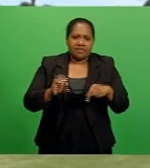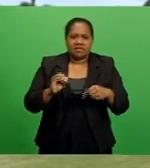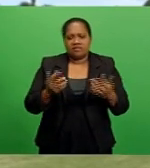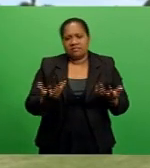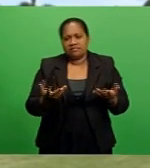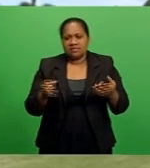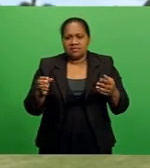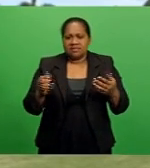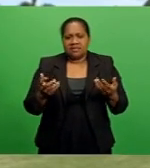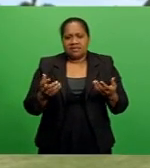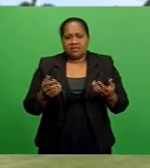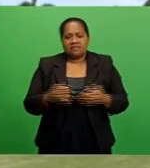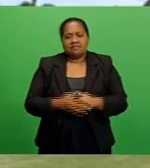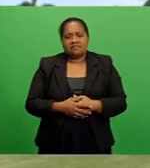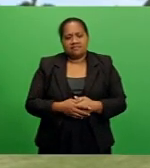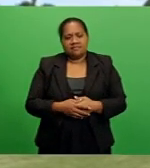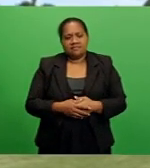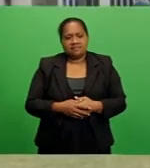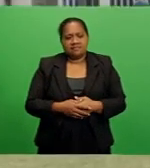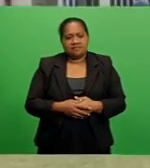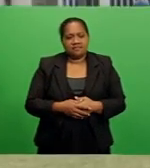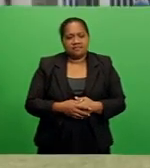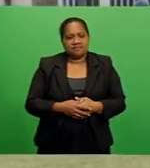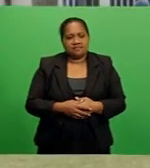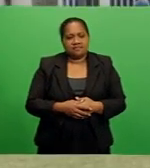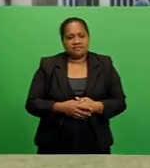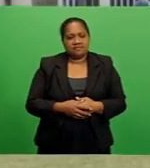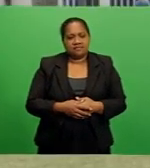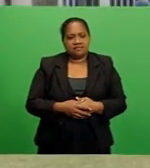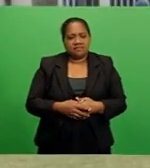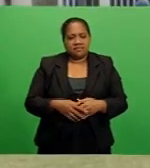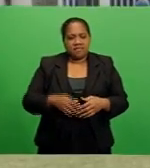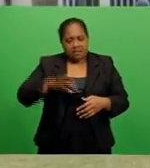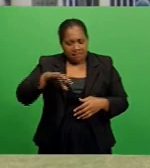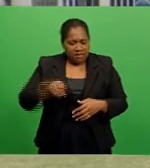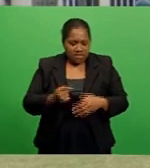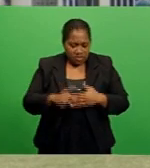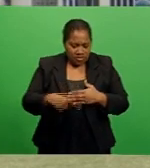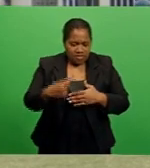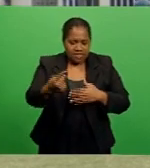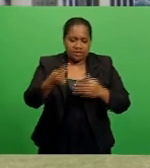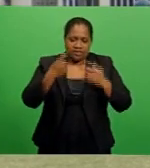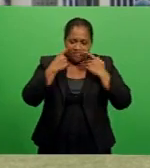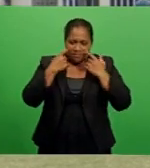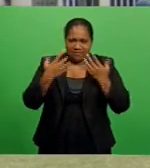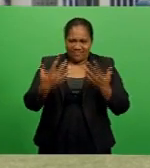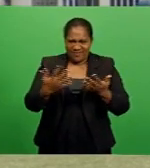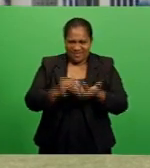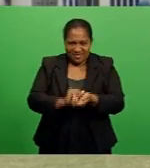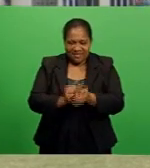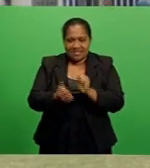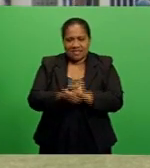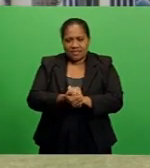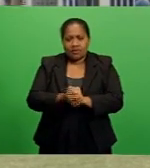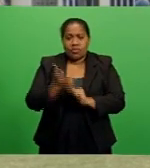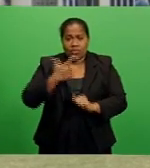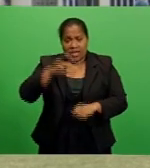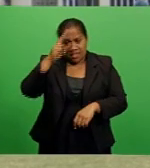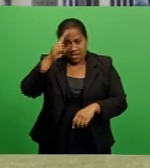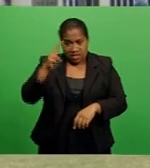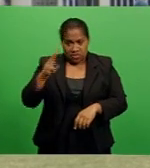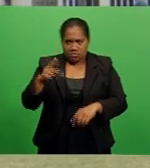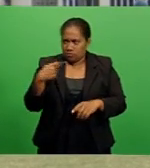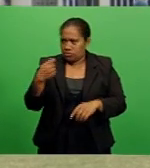except for the army team. It's their job. The show must go on for Cricket Fiji, with the nationals just around the corner and the